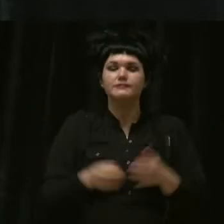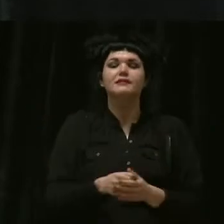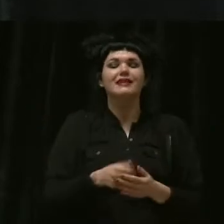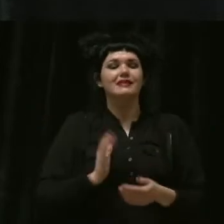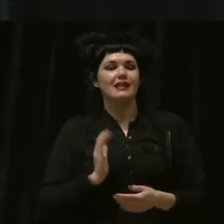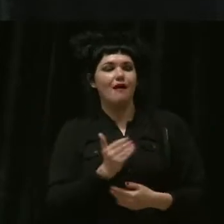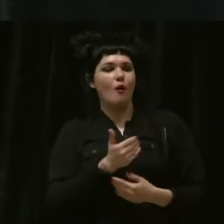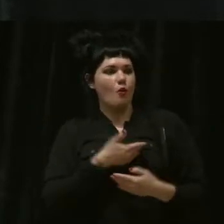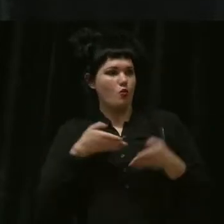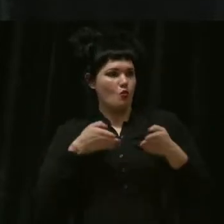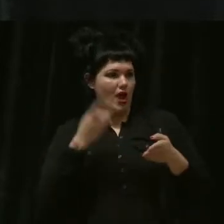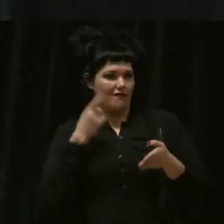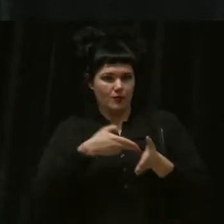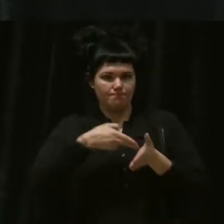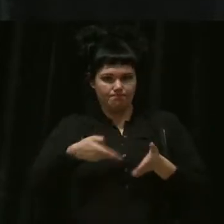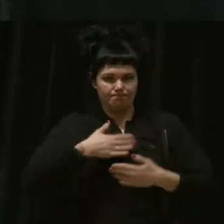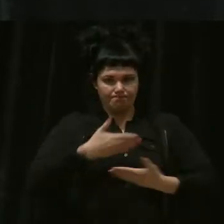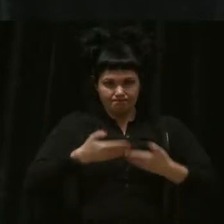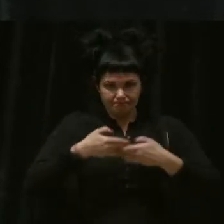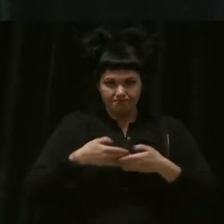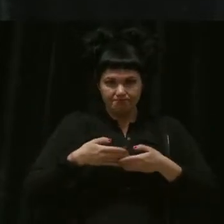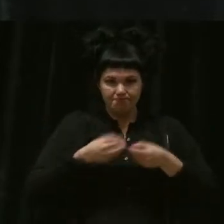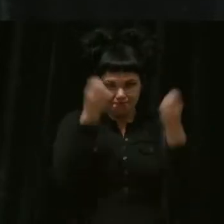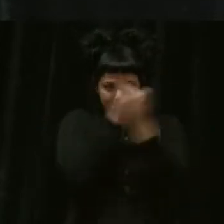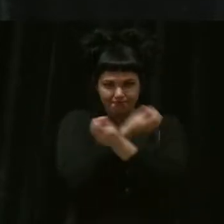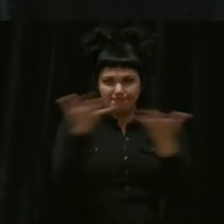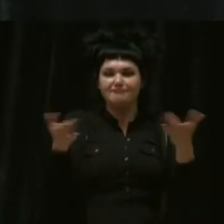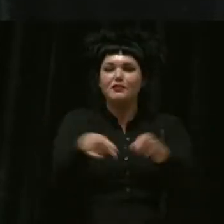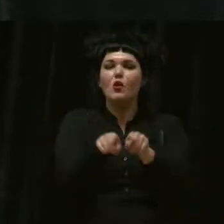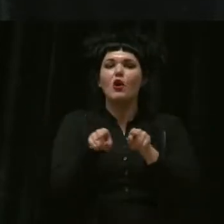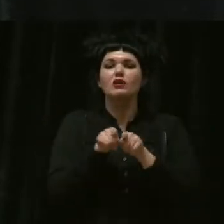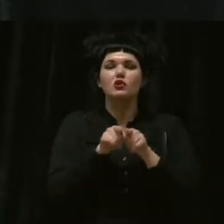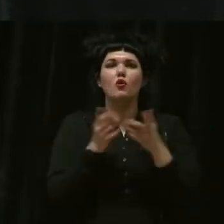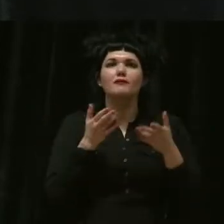accountability, as well as a form of,